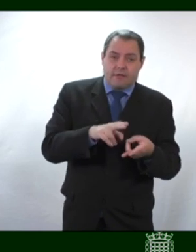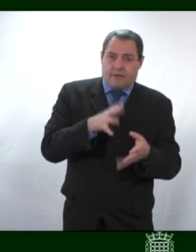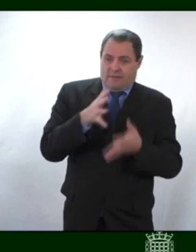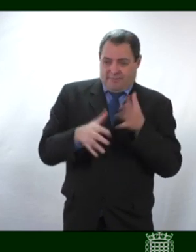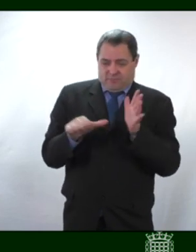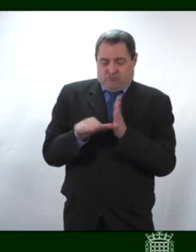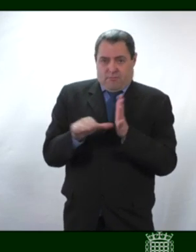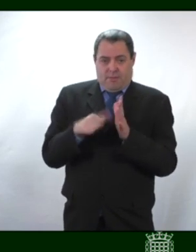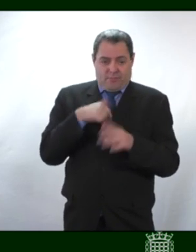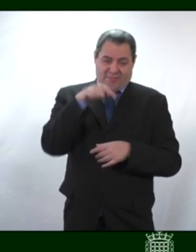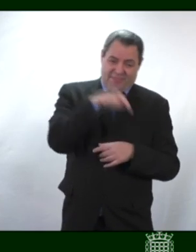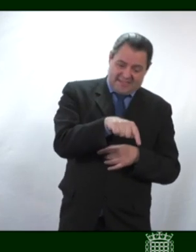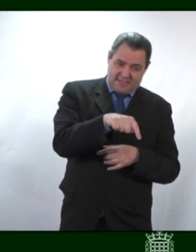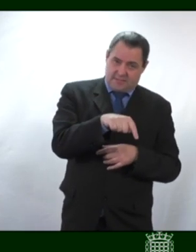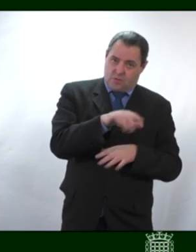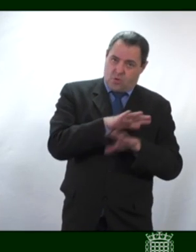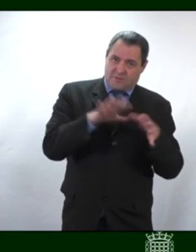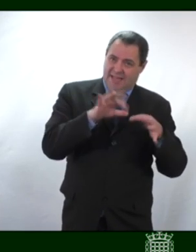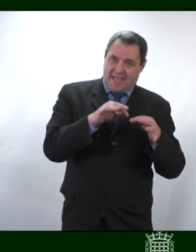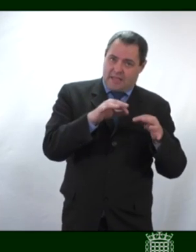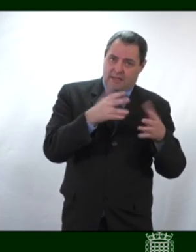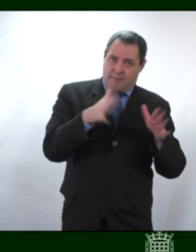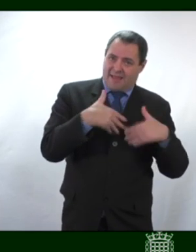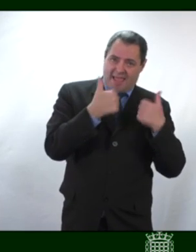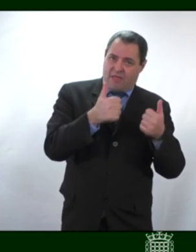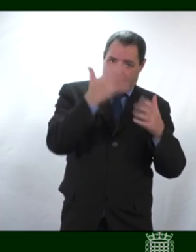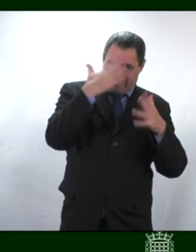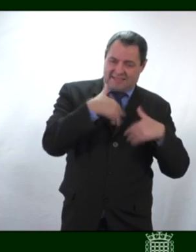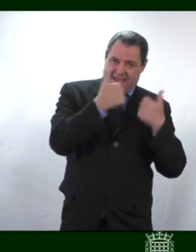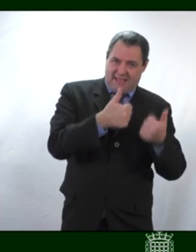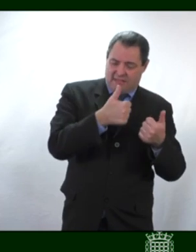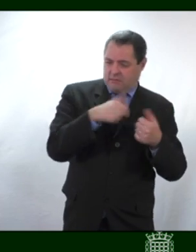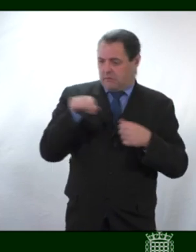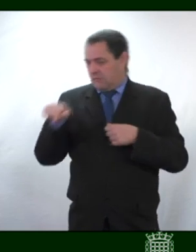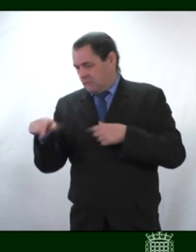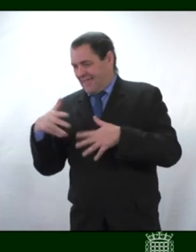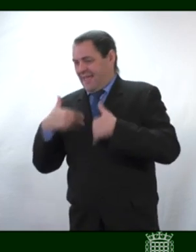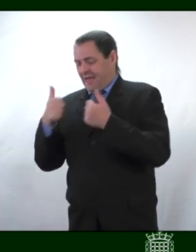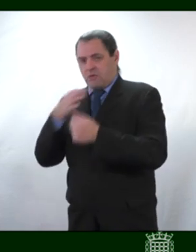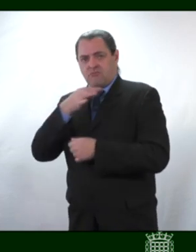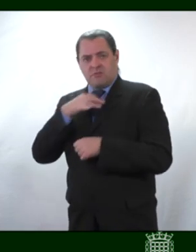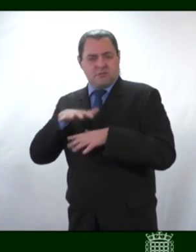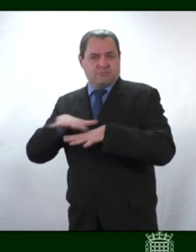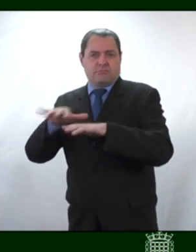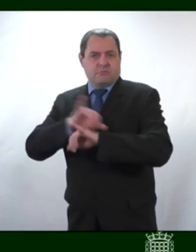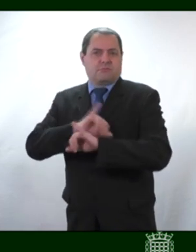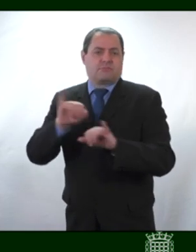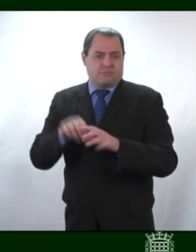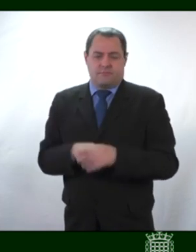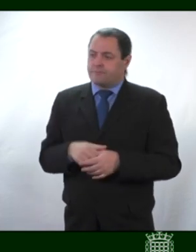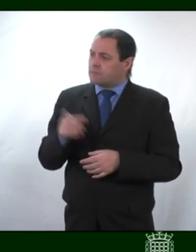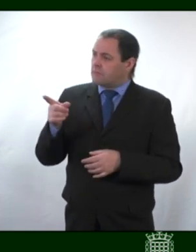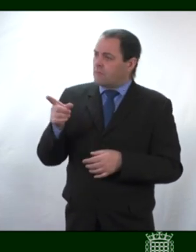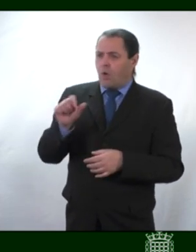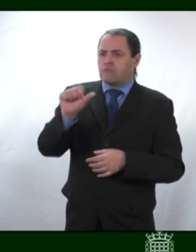different directions. Yes, absolutely. And the extra support that we put into areas that go into Tier 3 is a reflection of